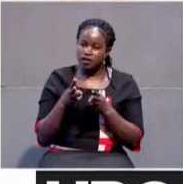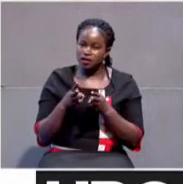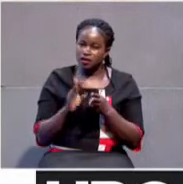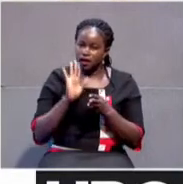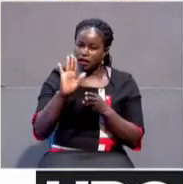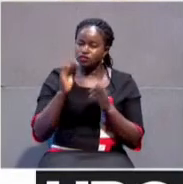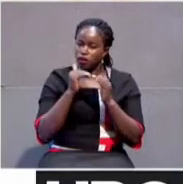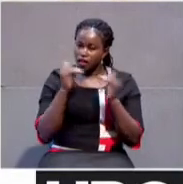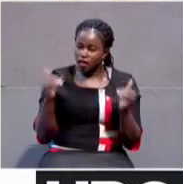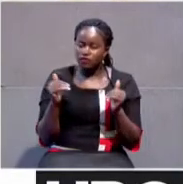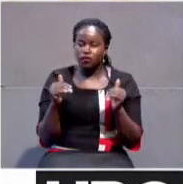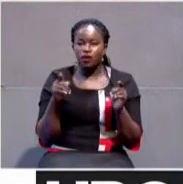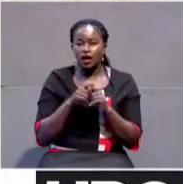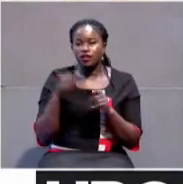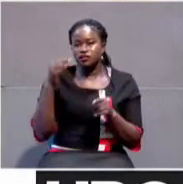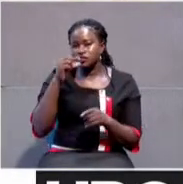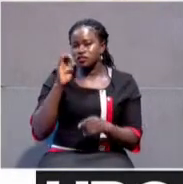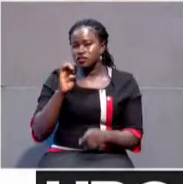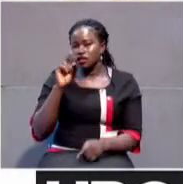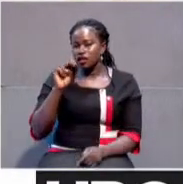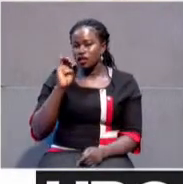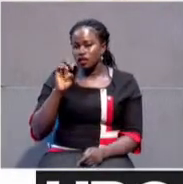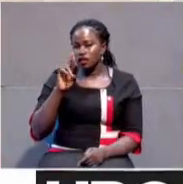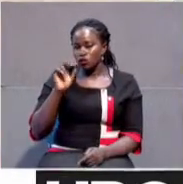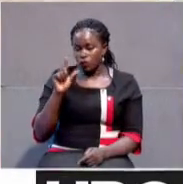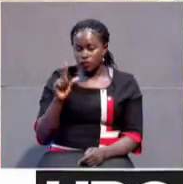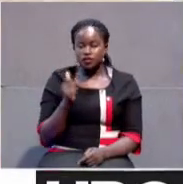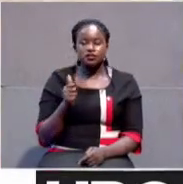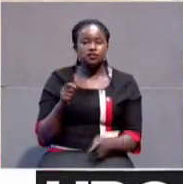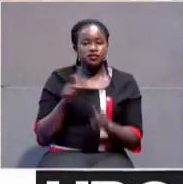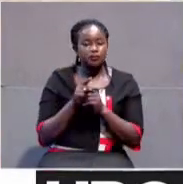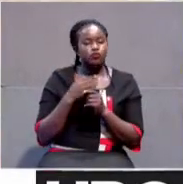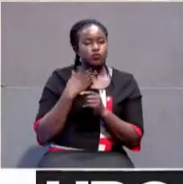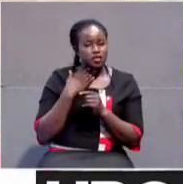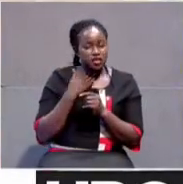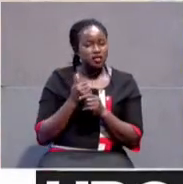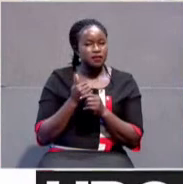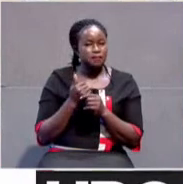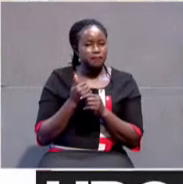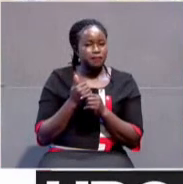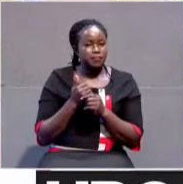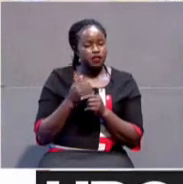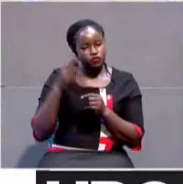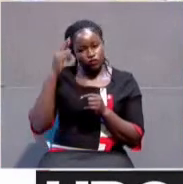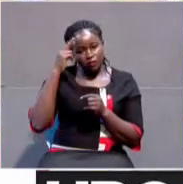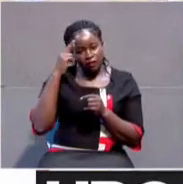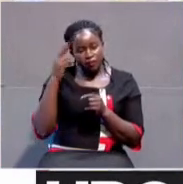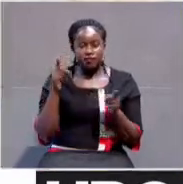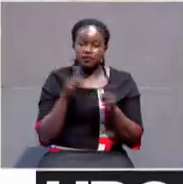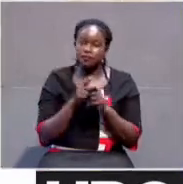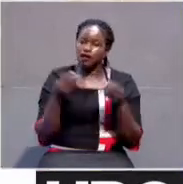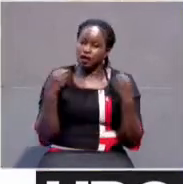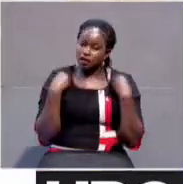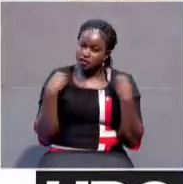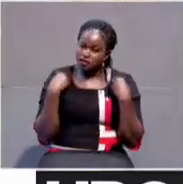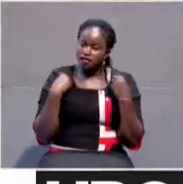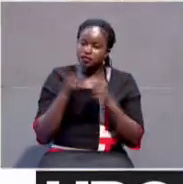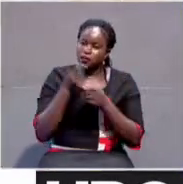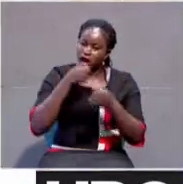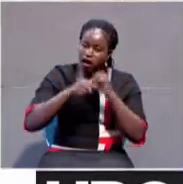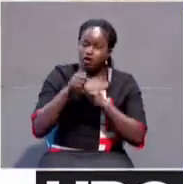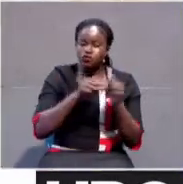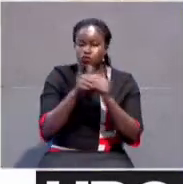as generals, the army requires your mind. Keep this mind sober and exercise it to the maximum.